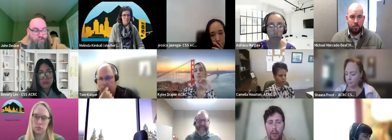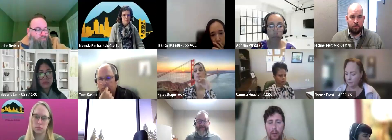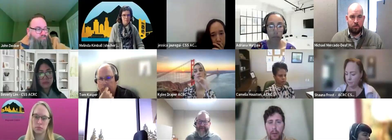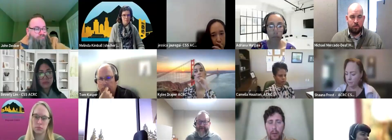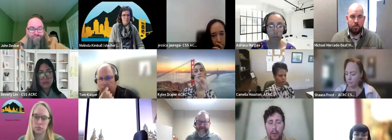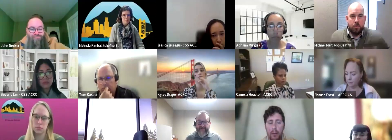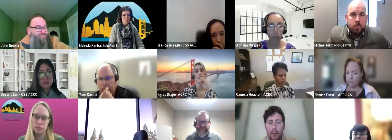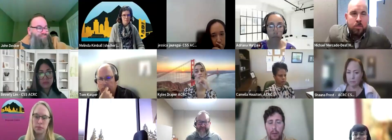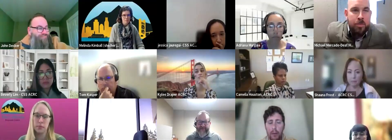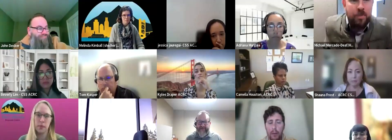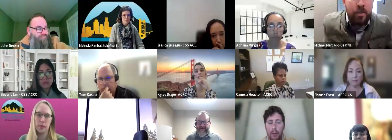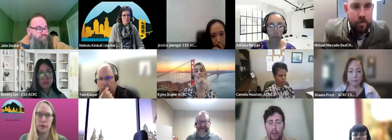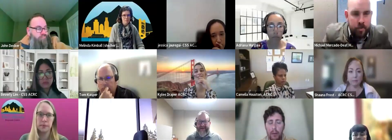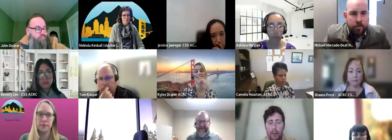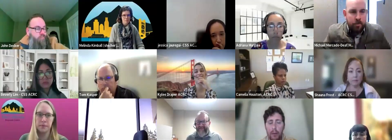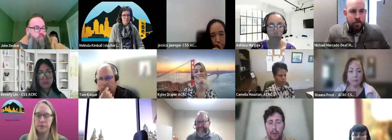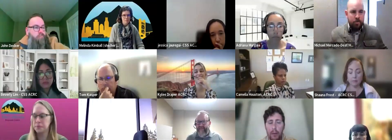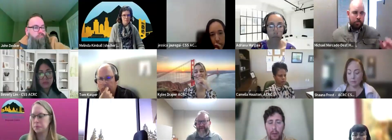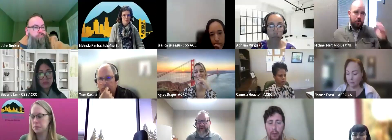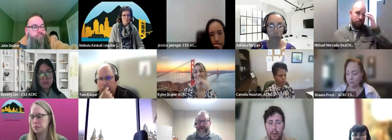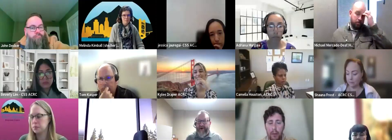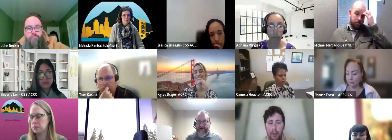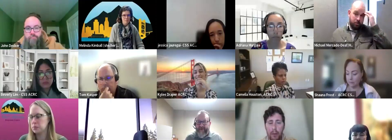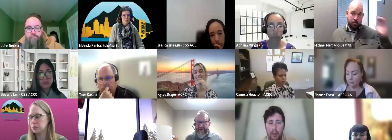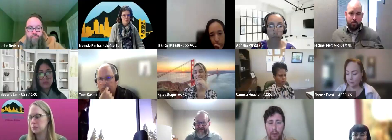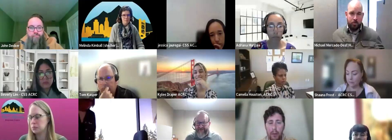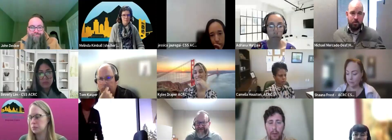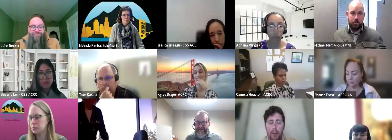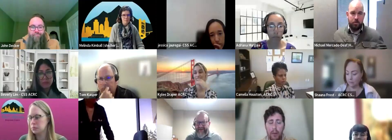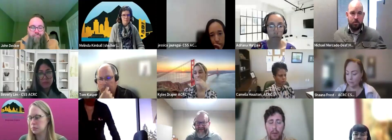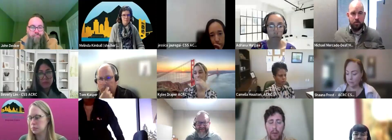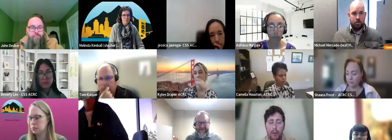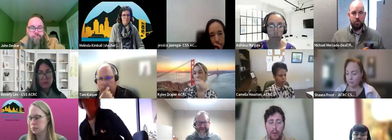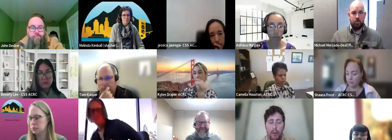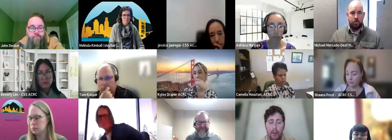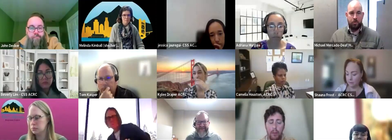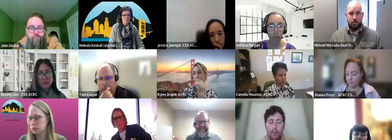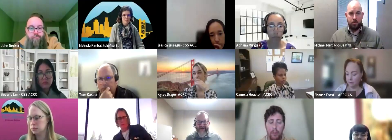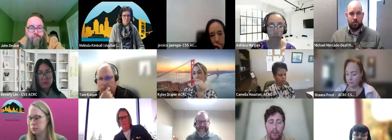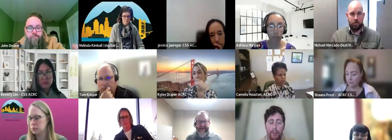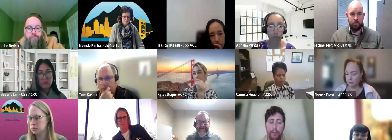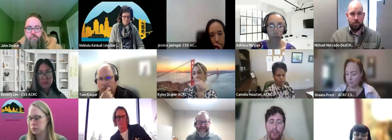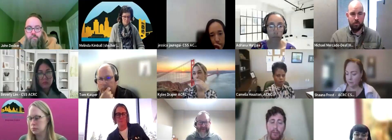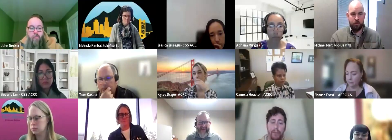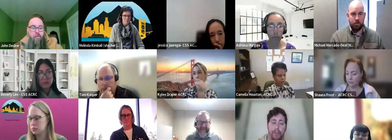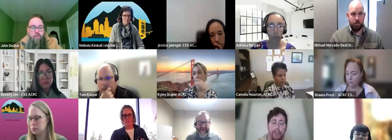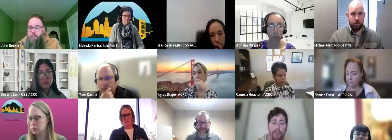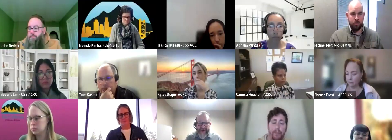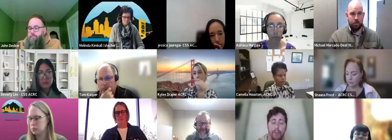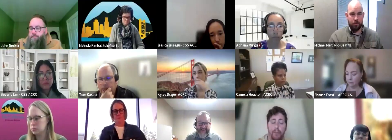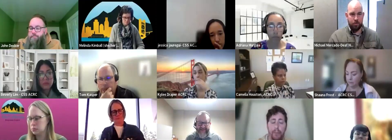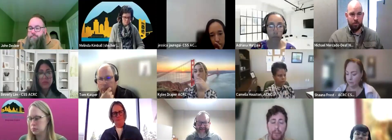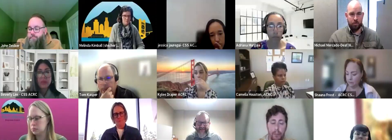my heart to be able to work with this group. We welcome all questions and concerns. We have an